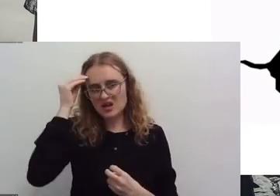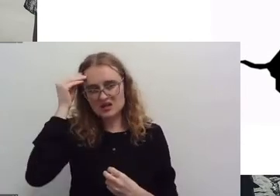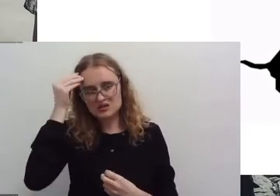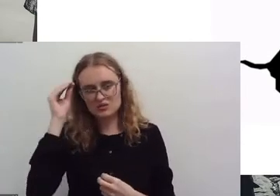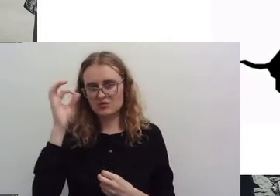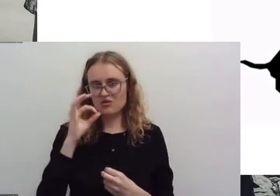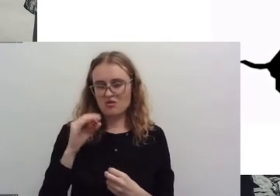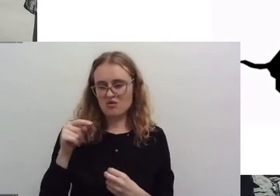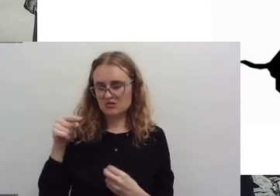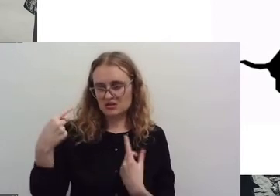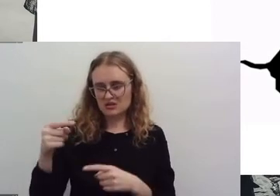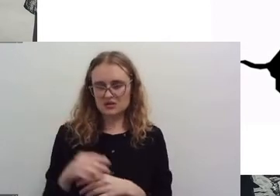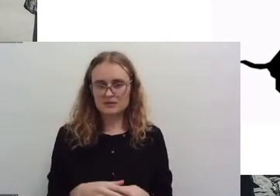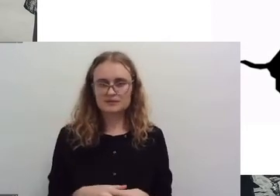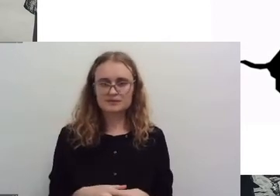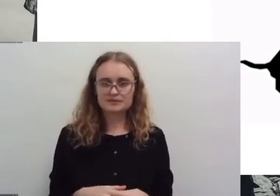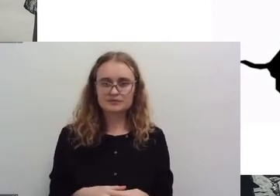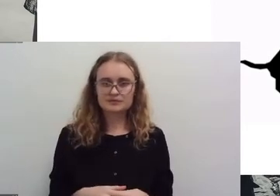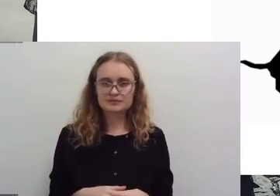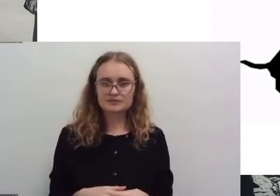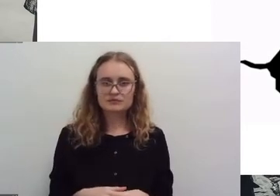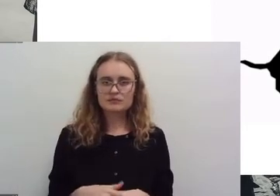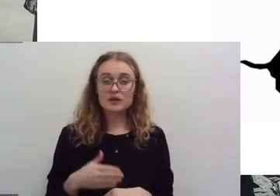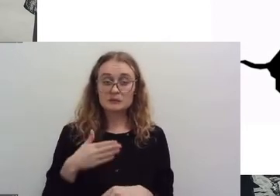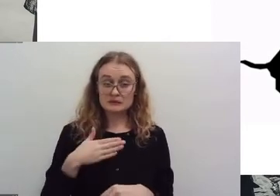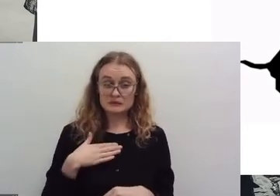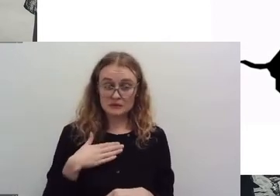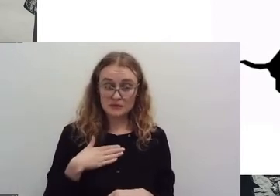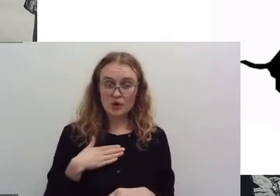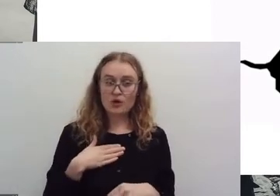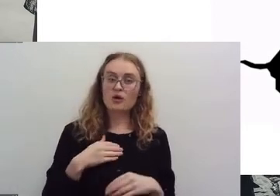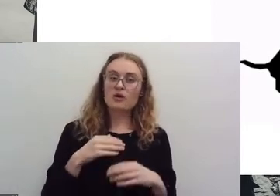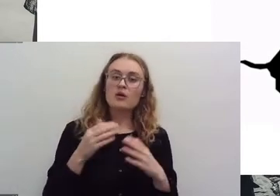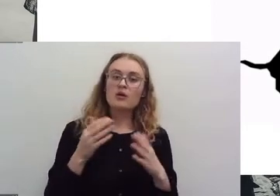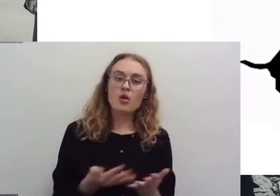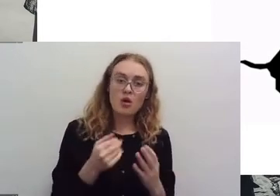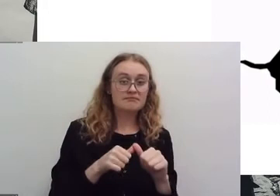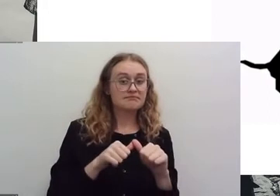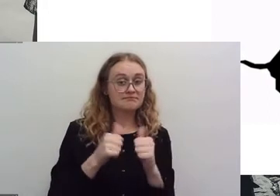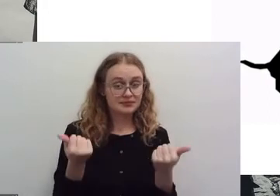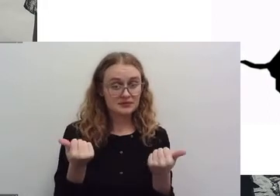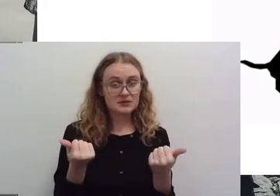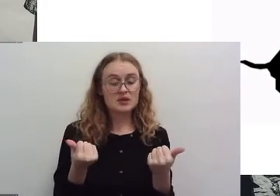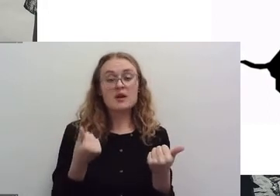on me. My friends always wanted to stay at my place because there weren't any adults there, so we could do whatever we wanted.